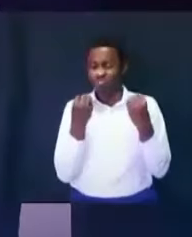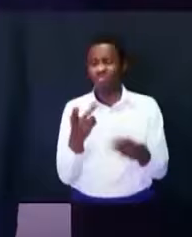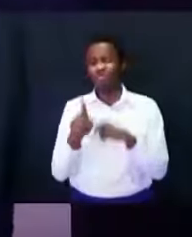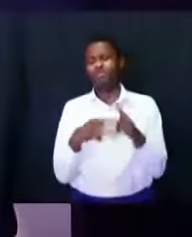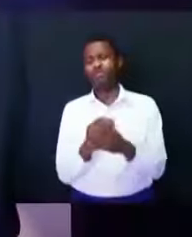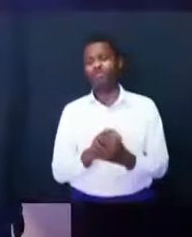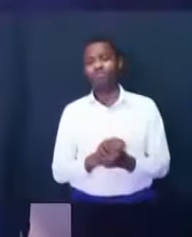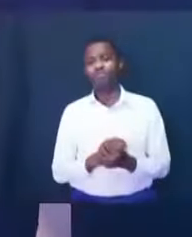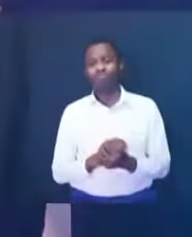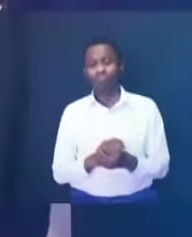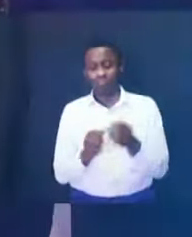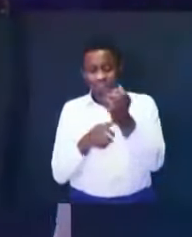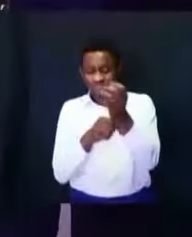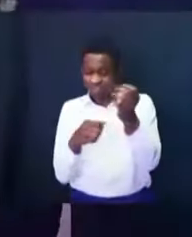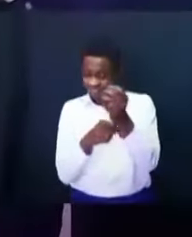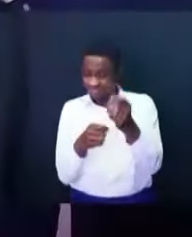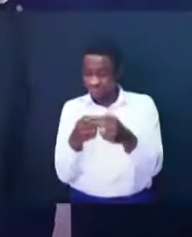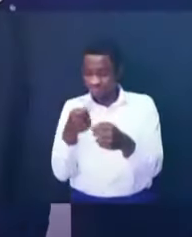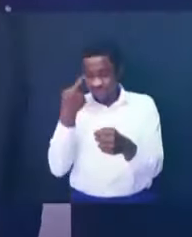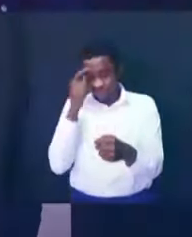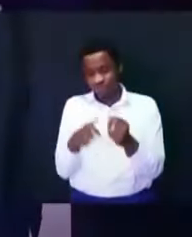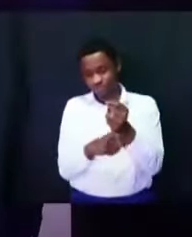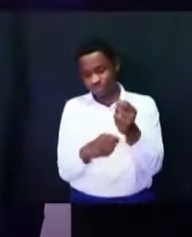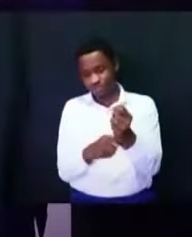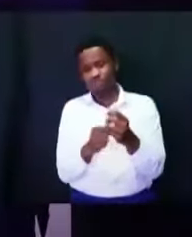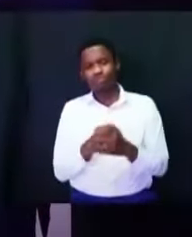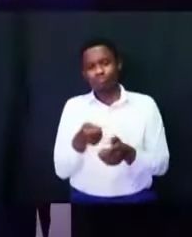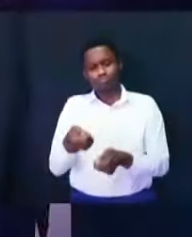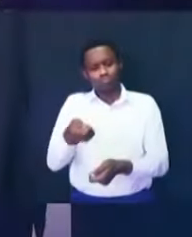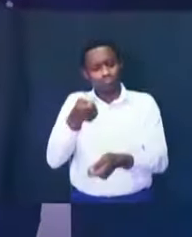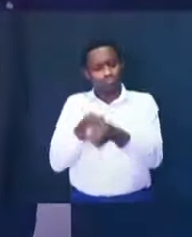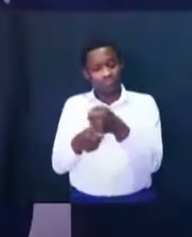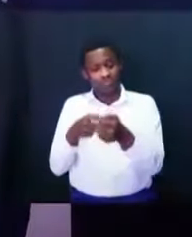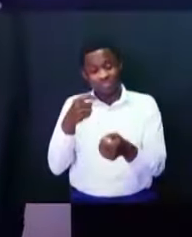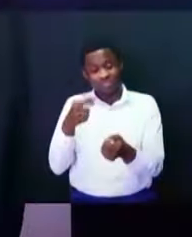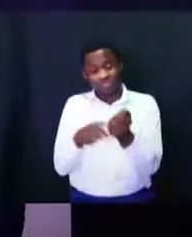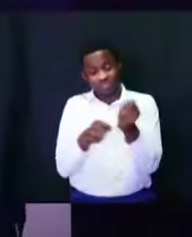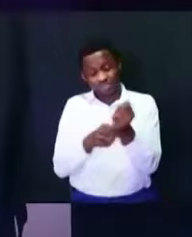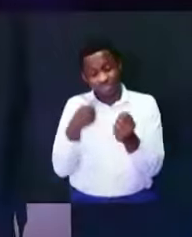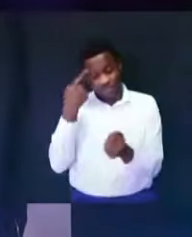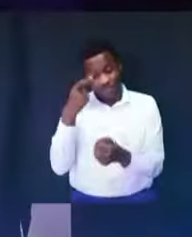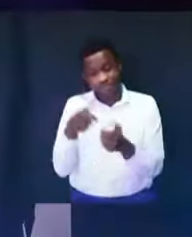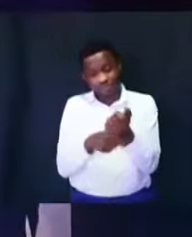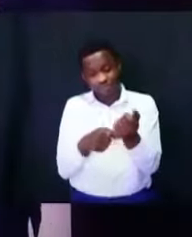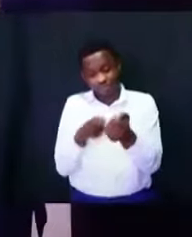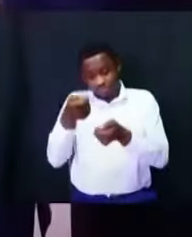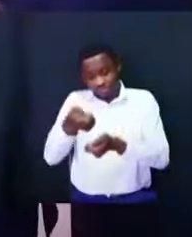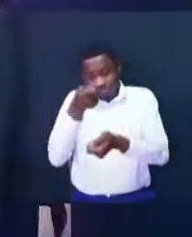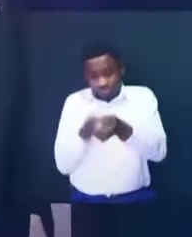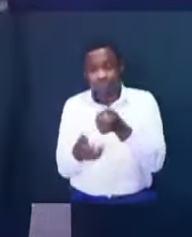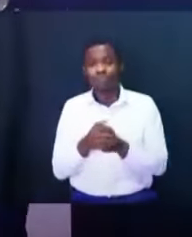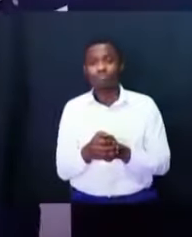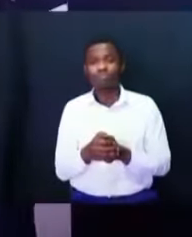FI SK Forin skin for skin so the devil will not just give